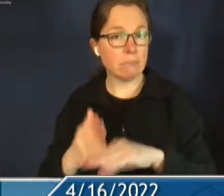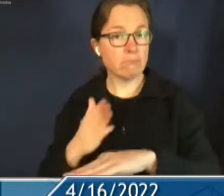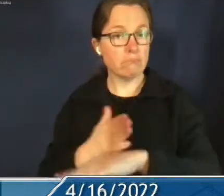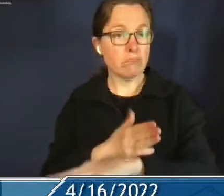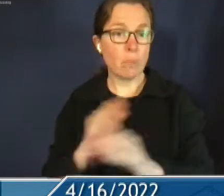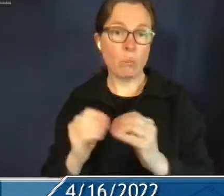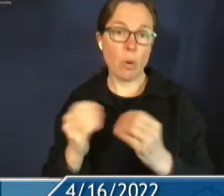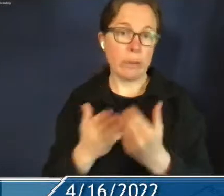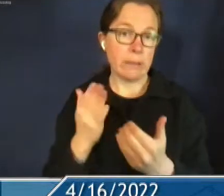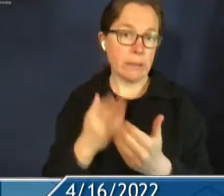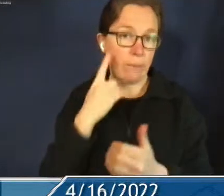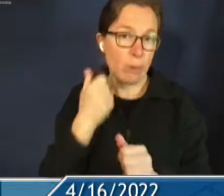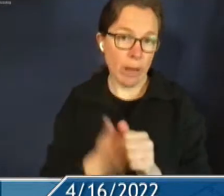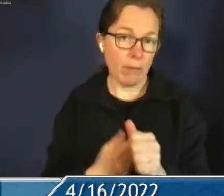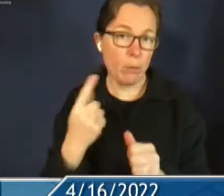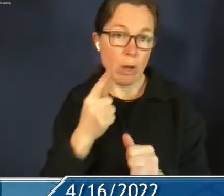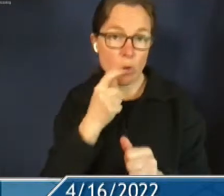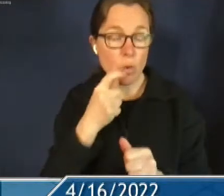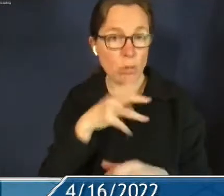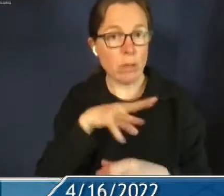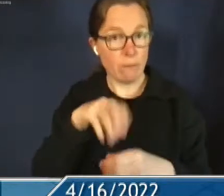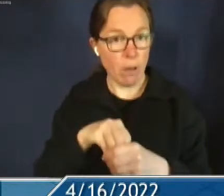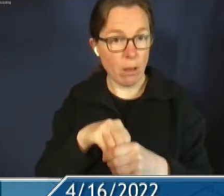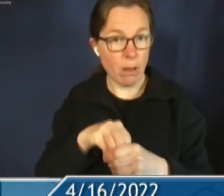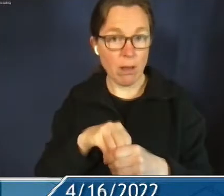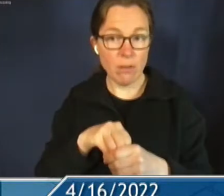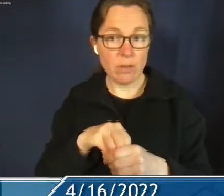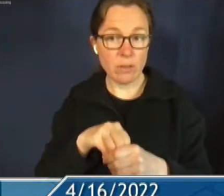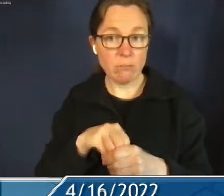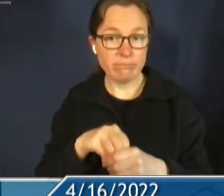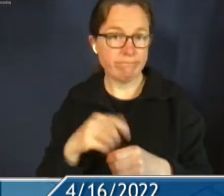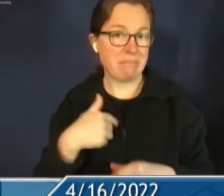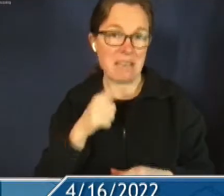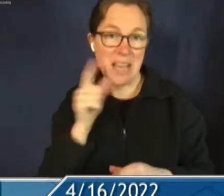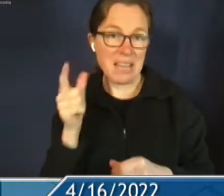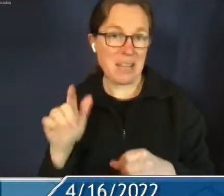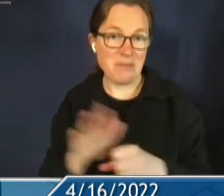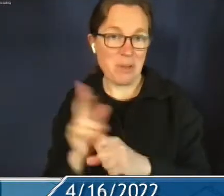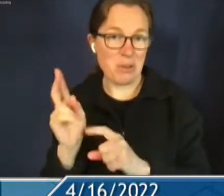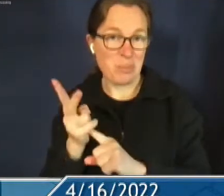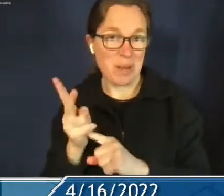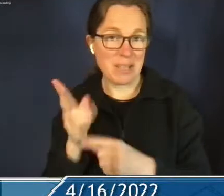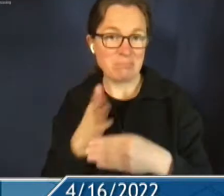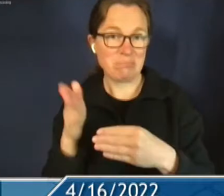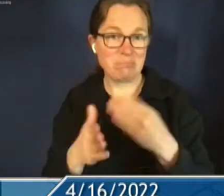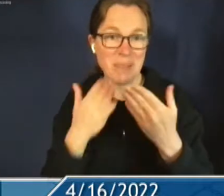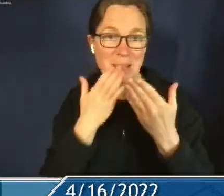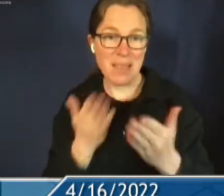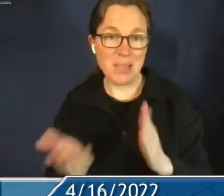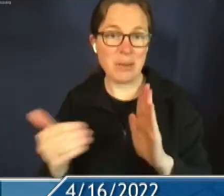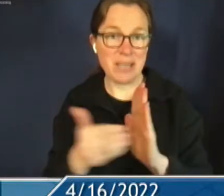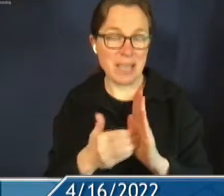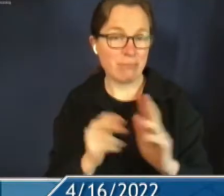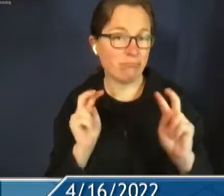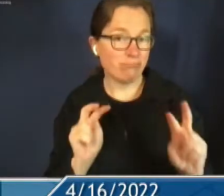for everyone involved. I don't think I need the 2 minutes, so I'll end it there. But thanks again, and look forward